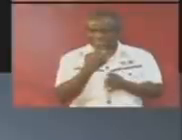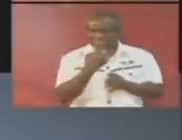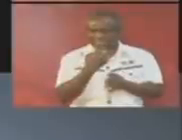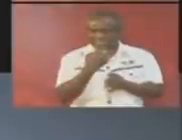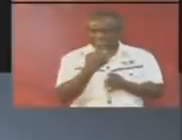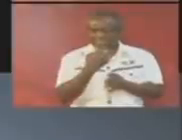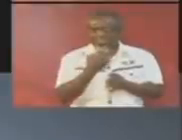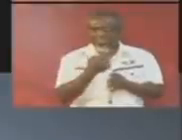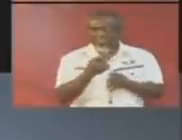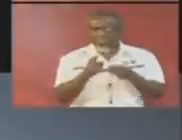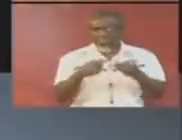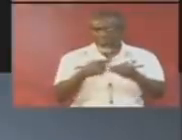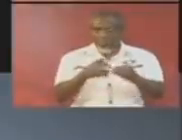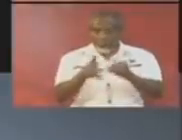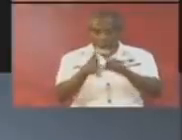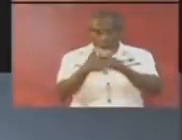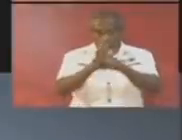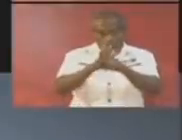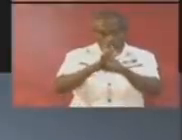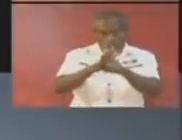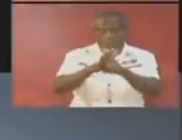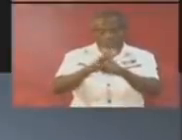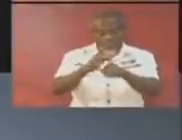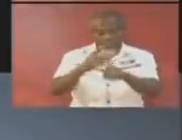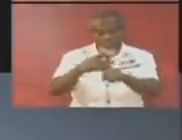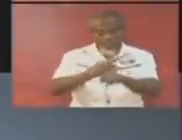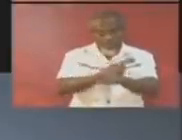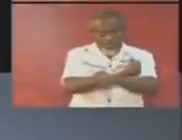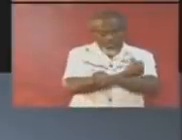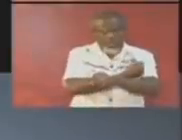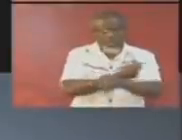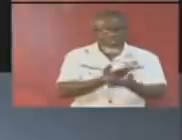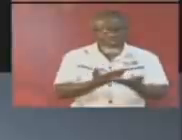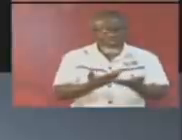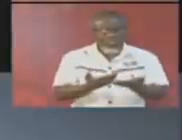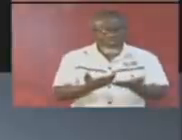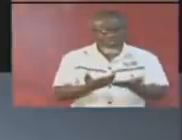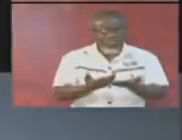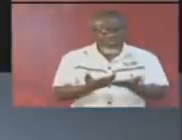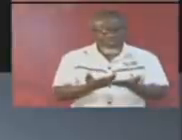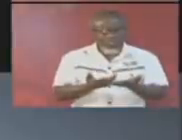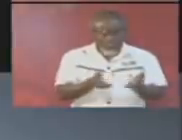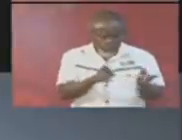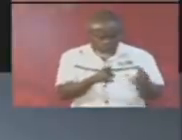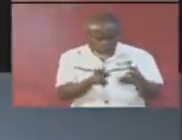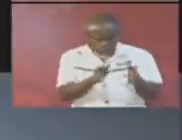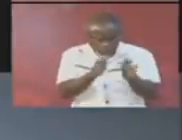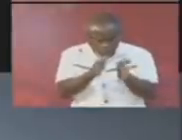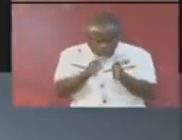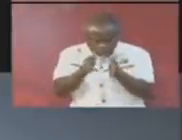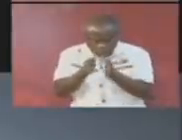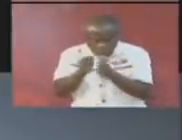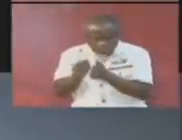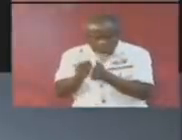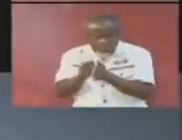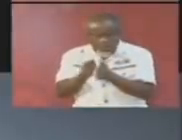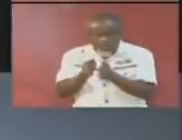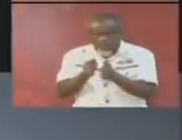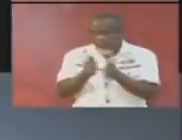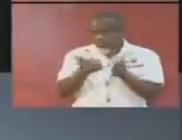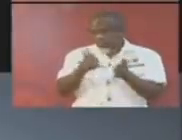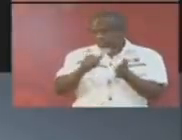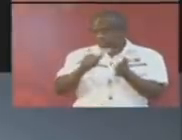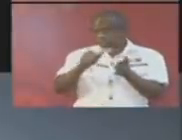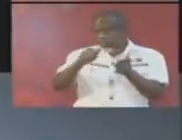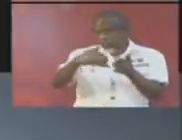regards to the COVID-19 vaccine, the quantities and so on. In preparation for that, any updates on the chillers which were to